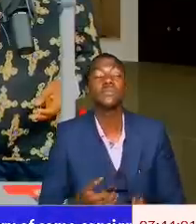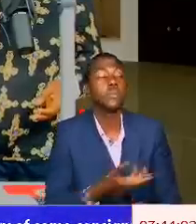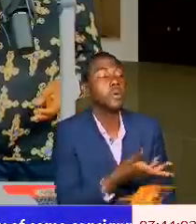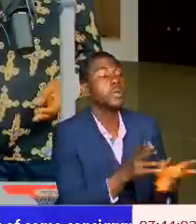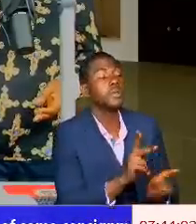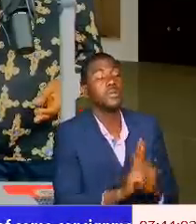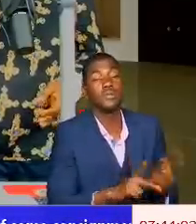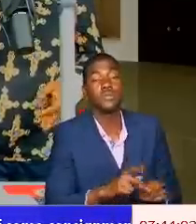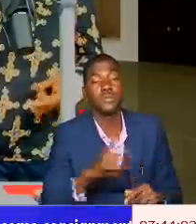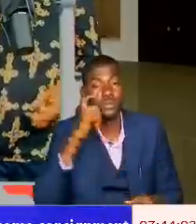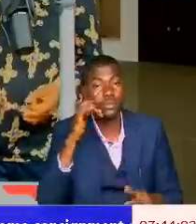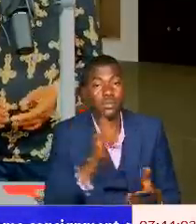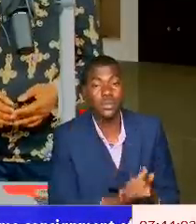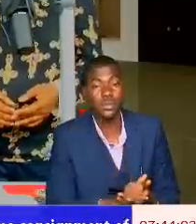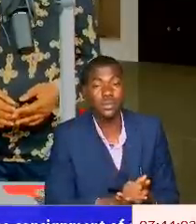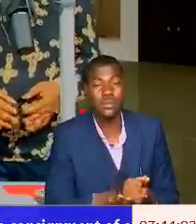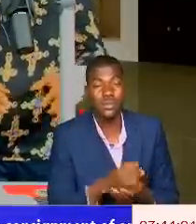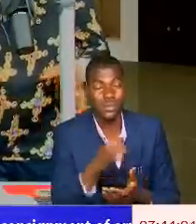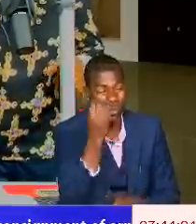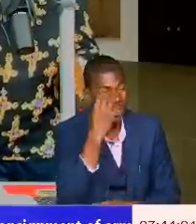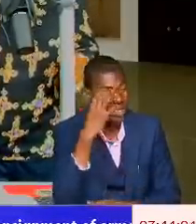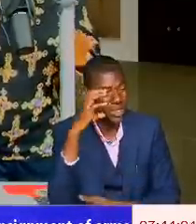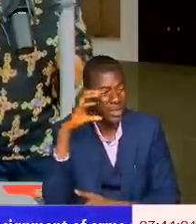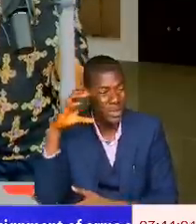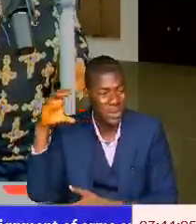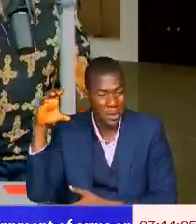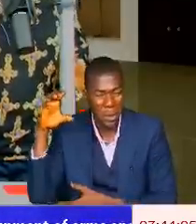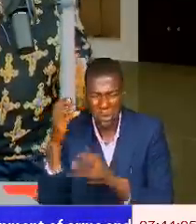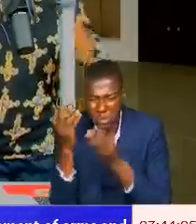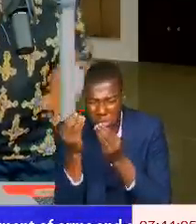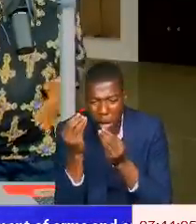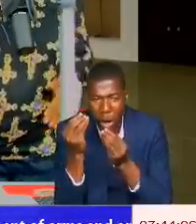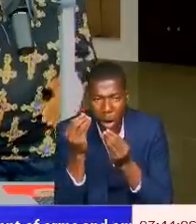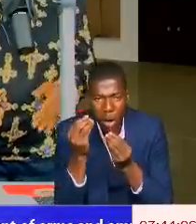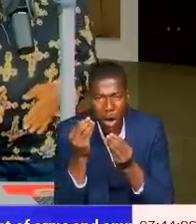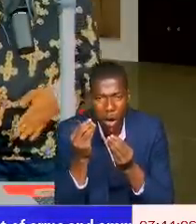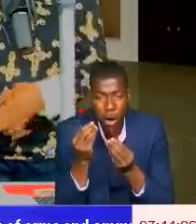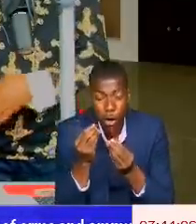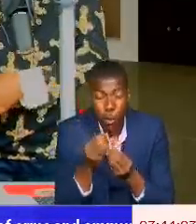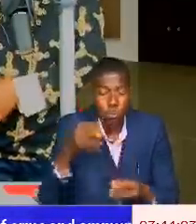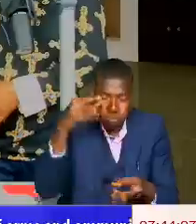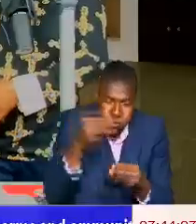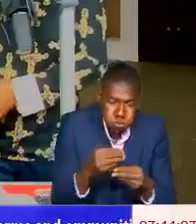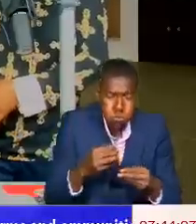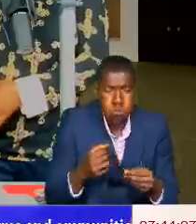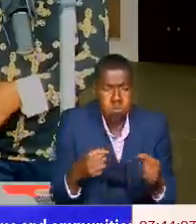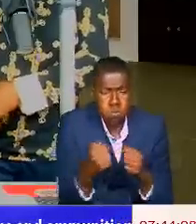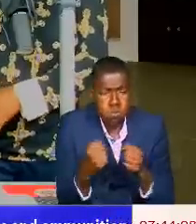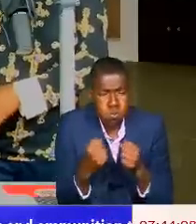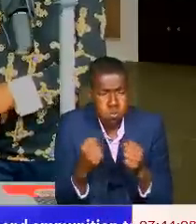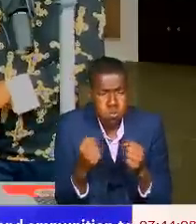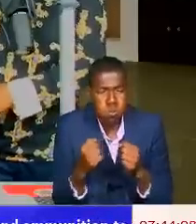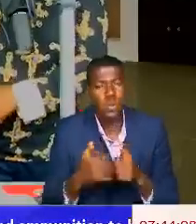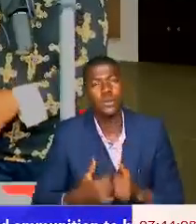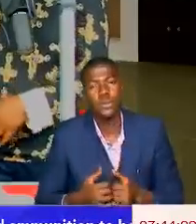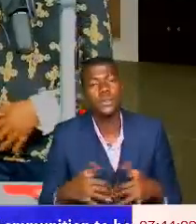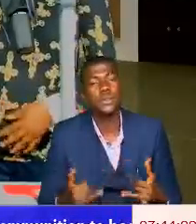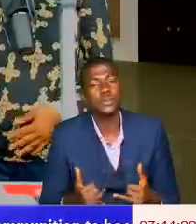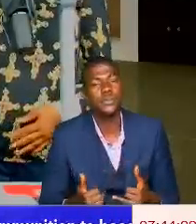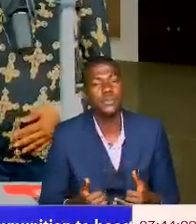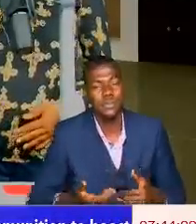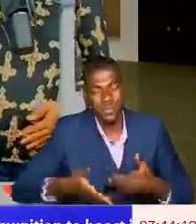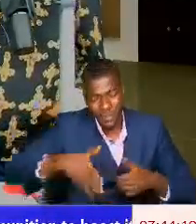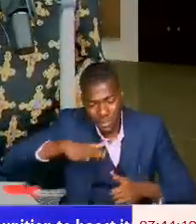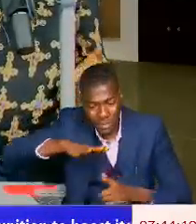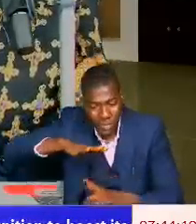itself, no near waiting with the enjoy. So that time, where then they wait for, make sun come out, then go there inside that winter, that cold time, the